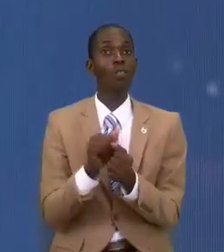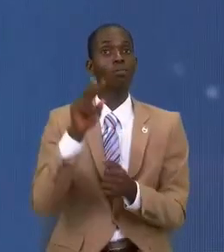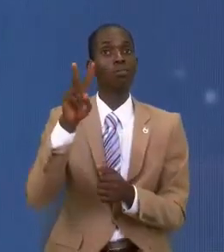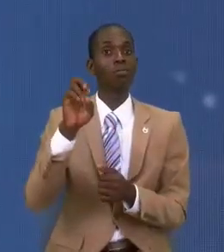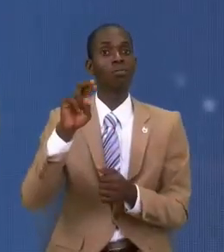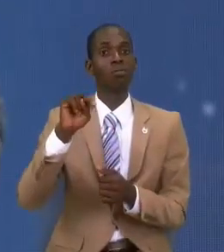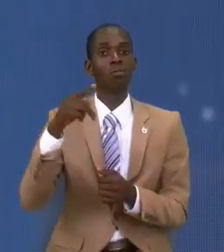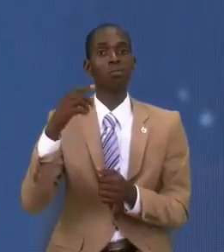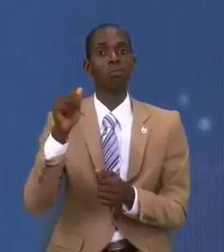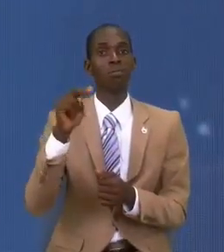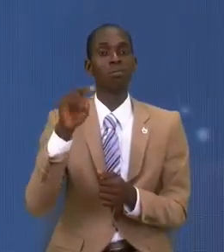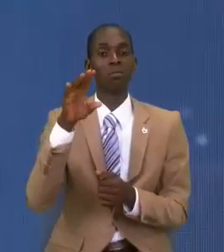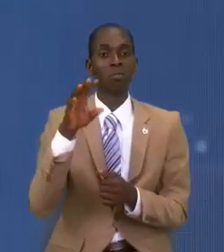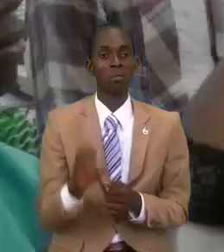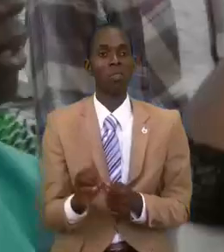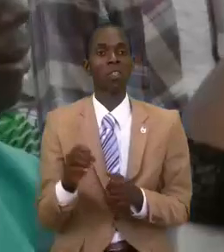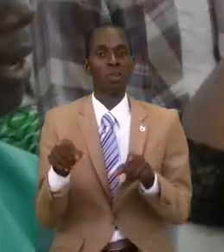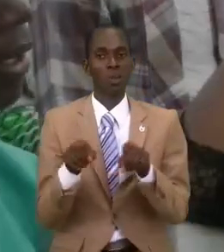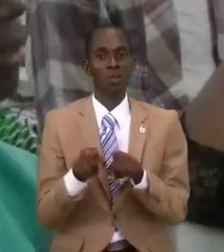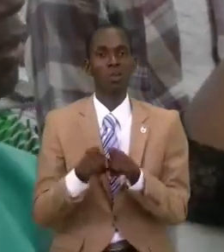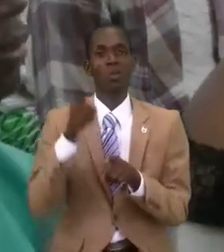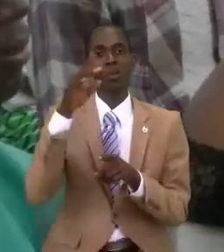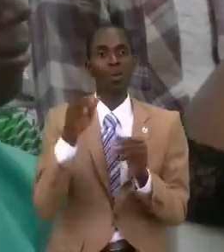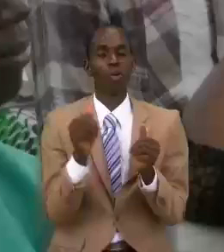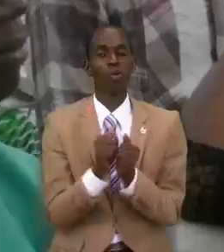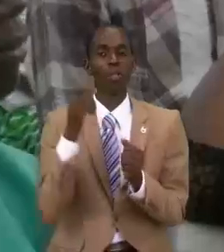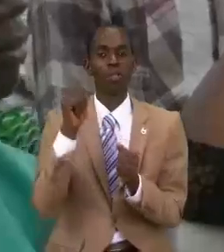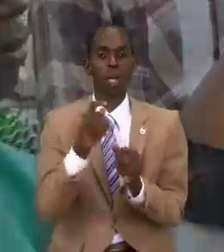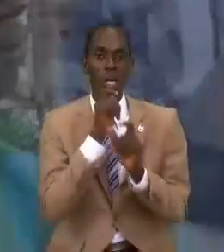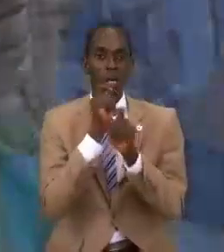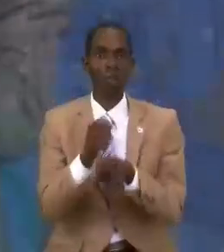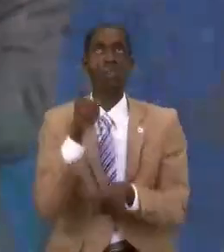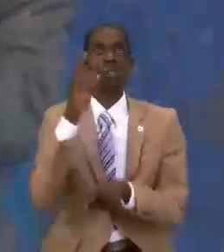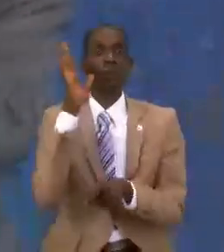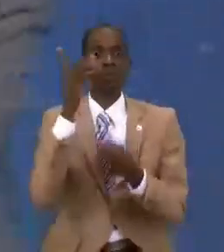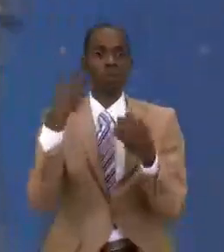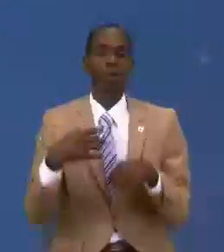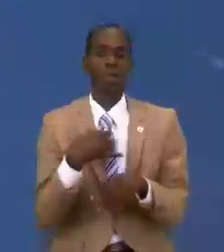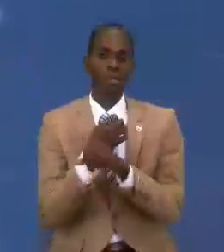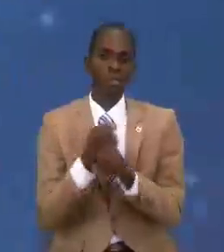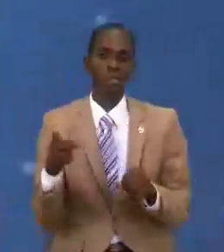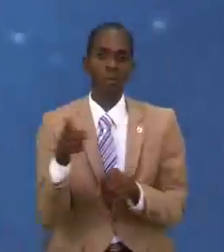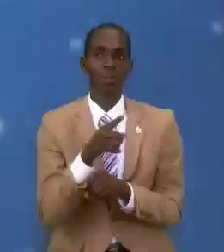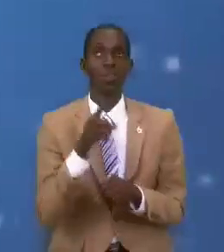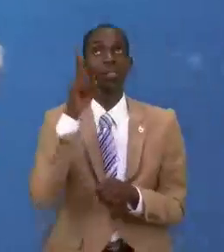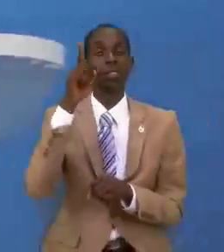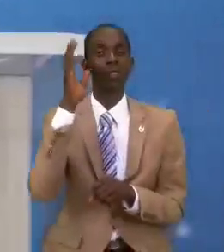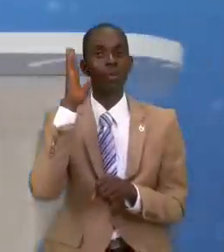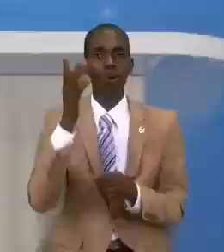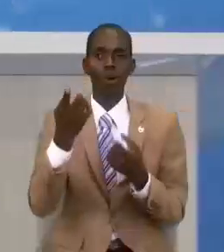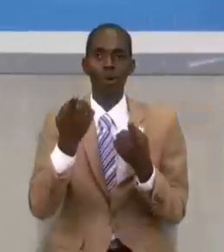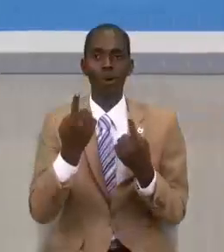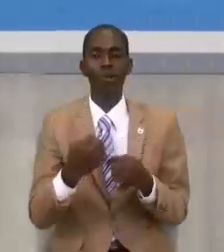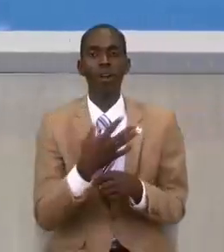will come and save you. Amen. He will come and save you. Amen.